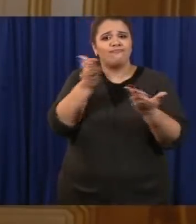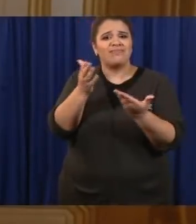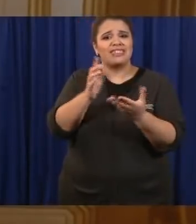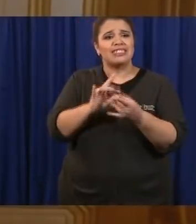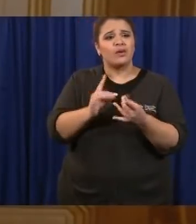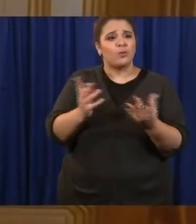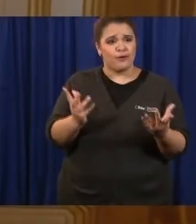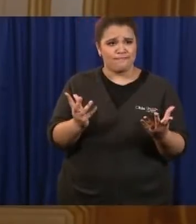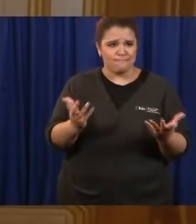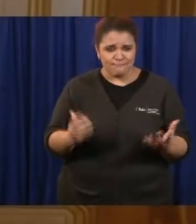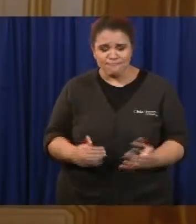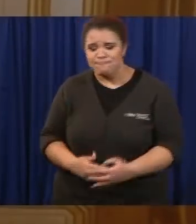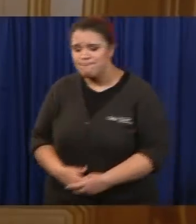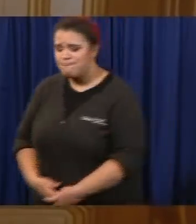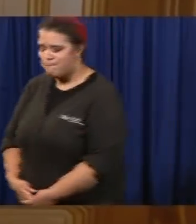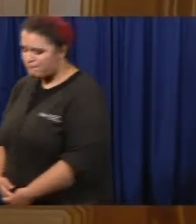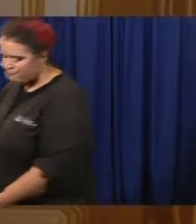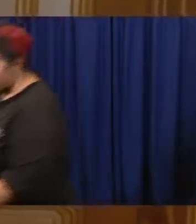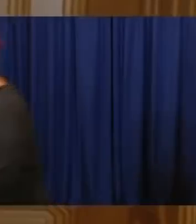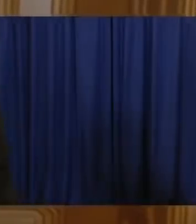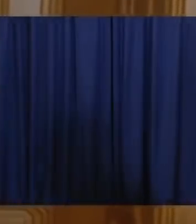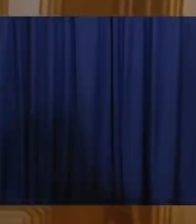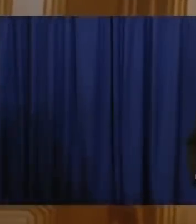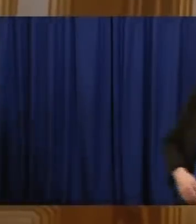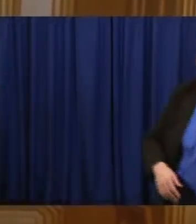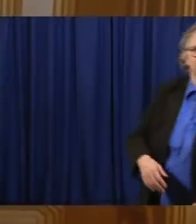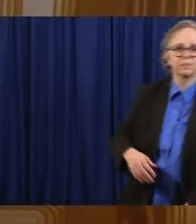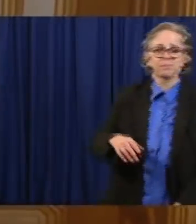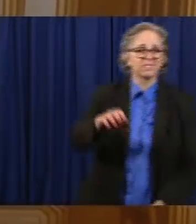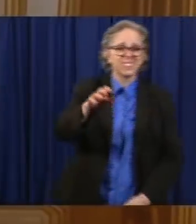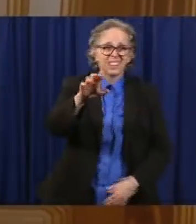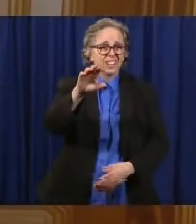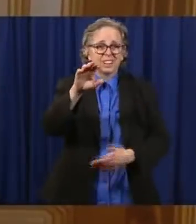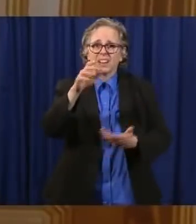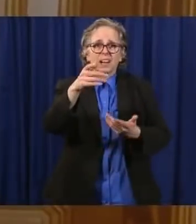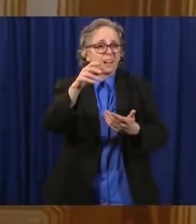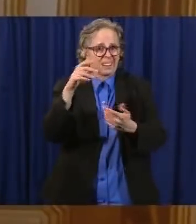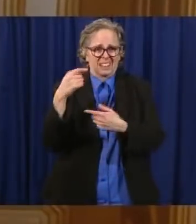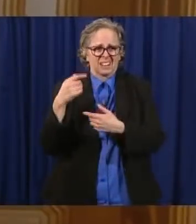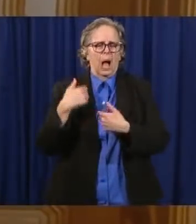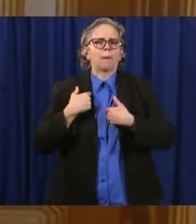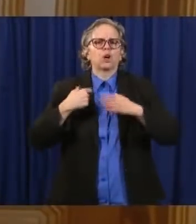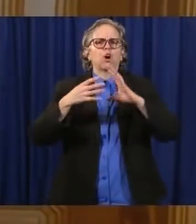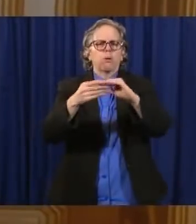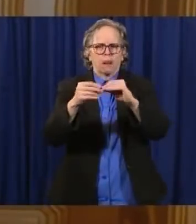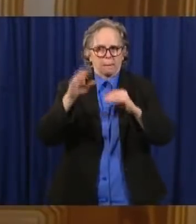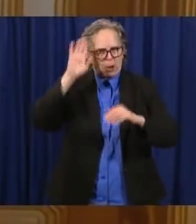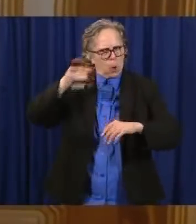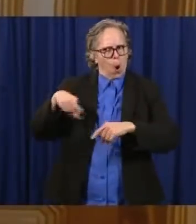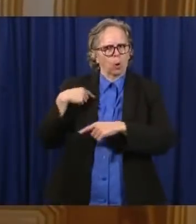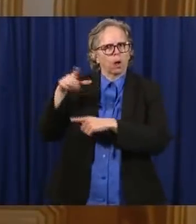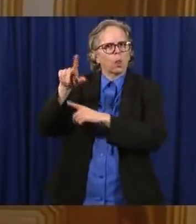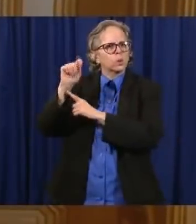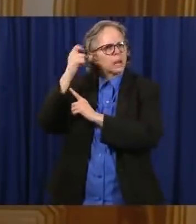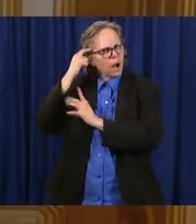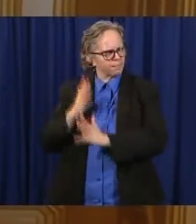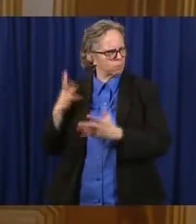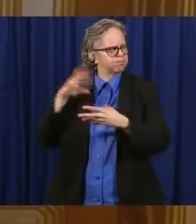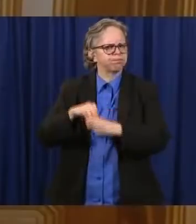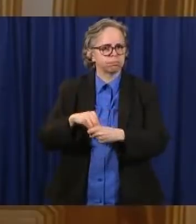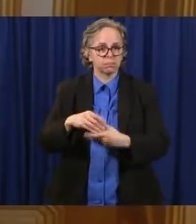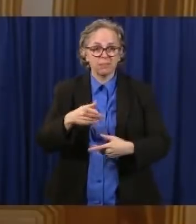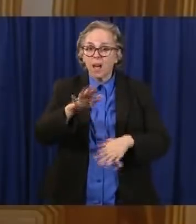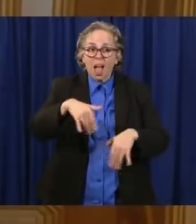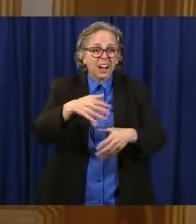John, John's been working on this. Let me start. Yeah. Look, if someone has not gotten their check, we